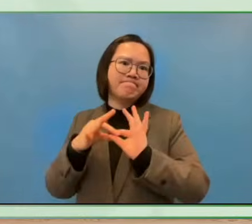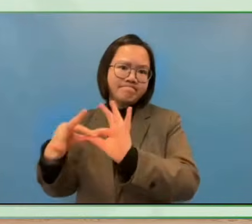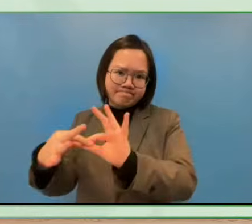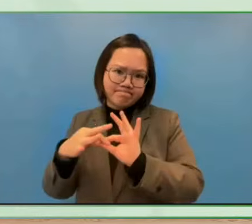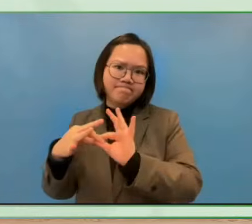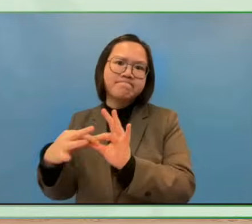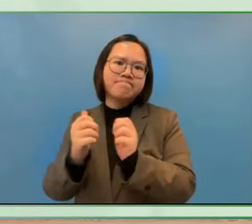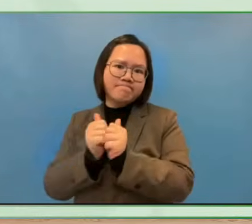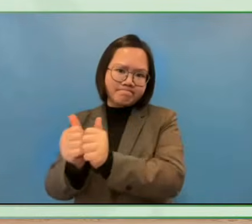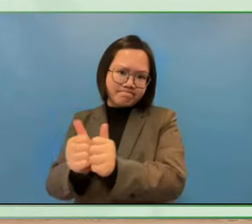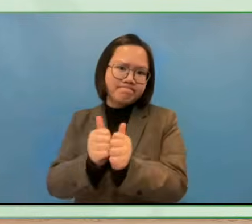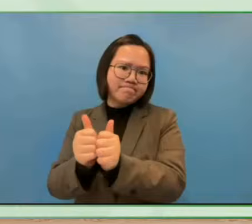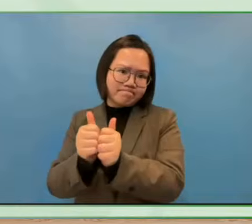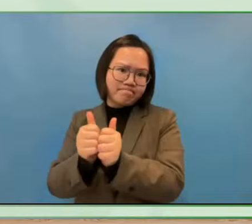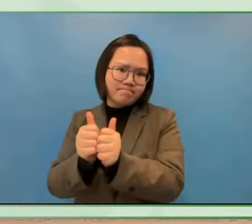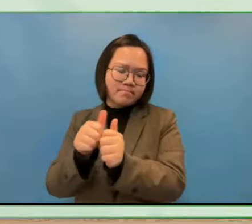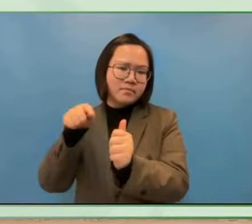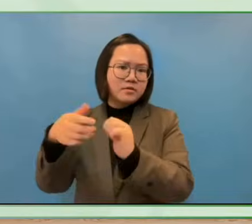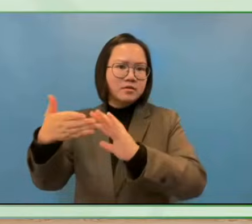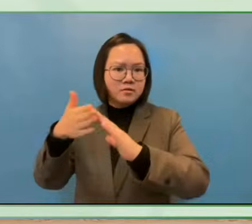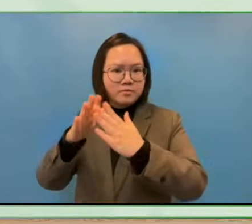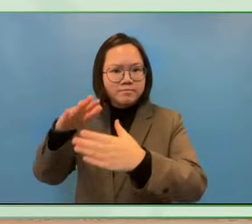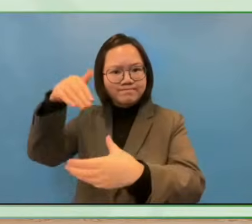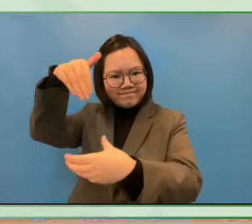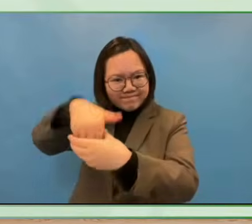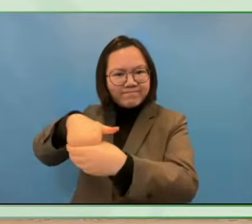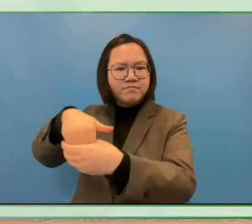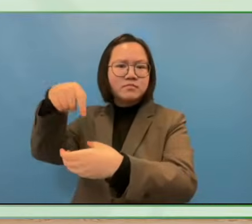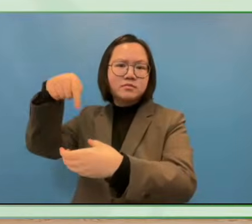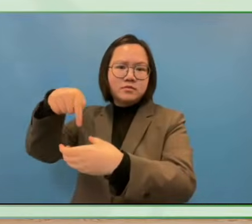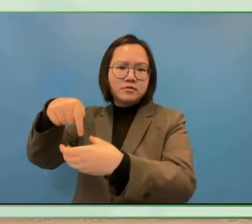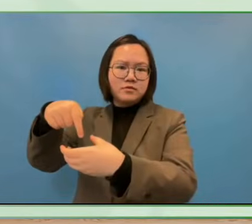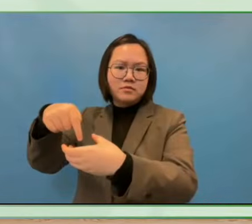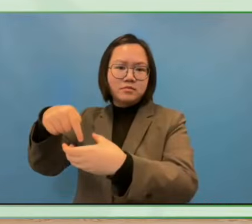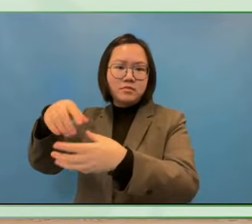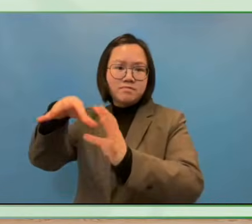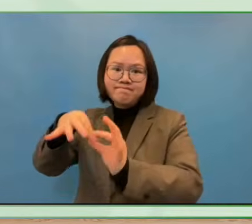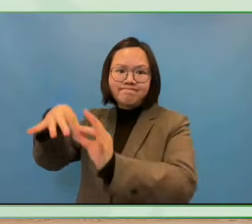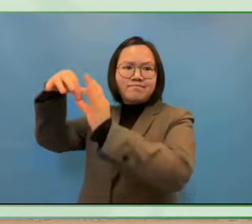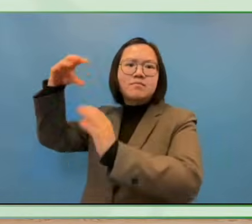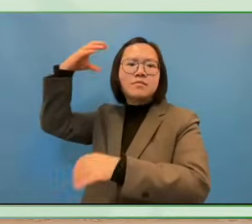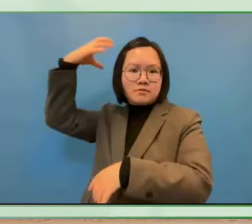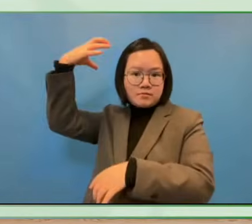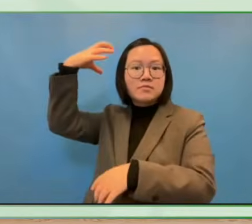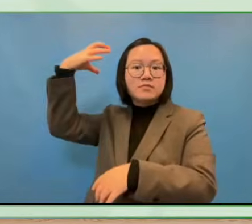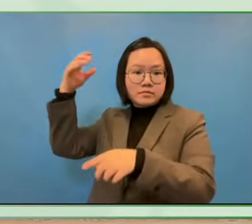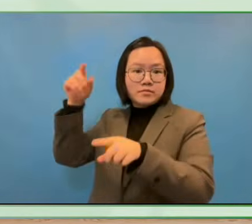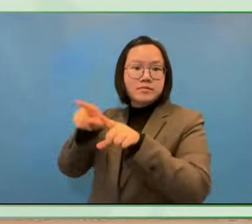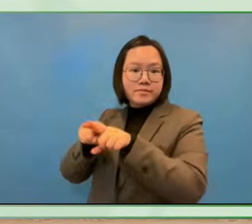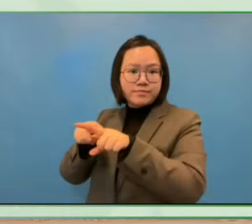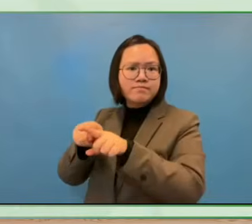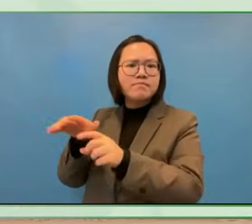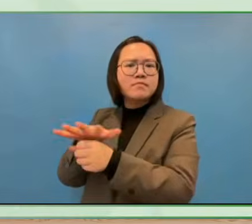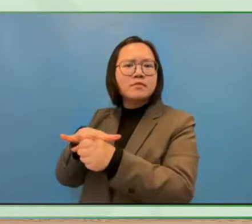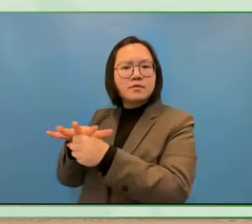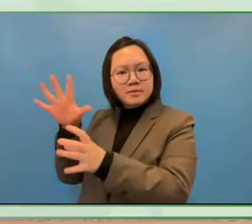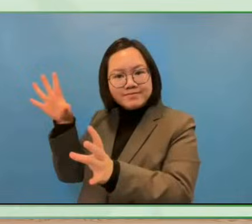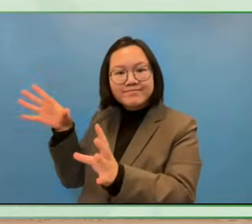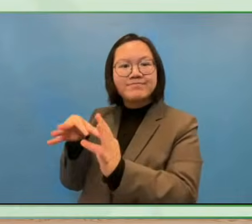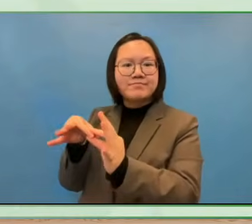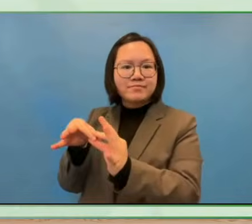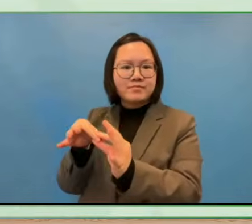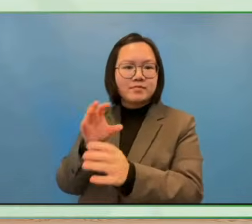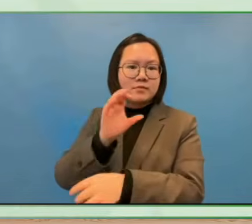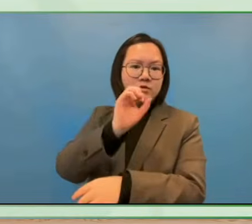with people on the ground. And of course, government is also needed in that area to make really things work.